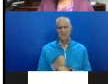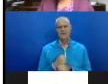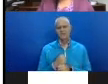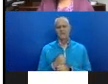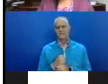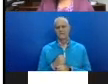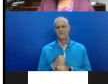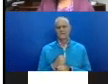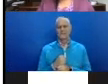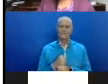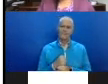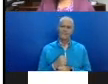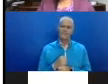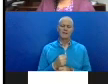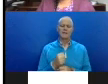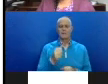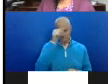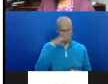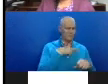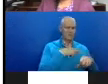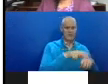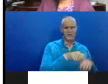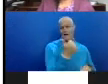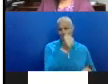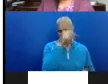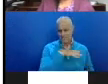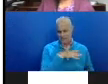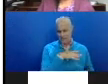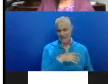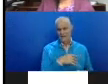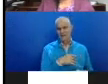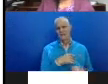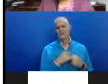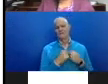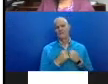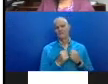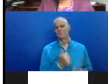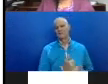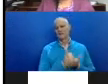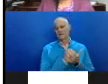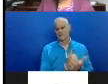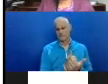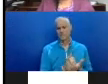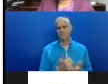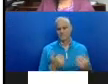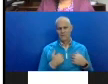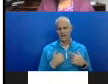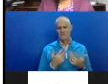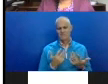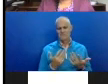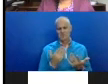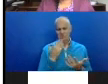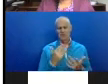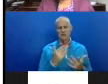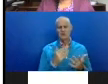so, men refer other men into the program, in terms of to be helpful, so we do have a fair amount of men who